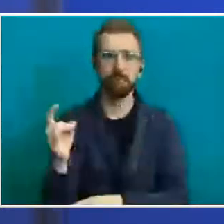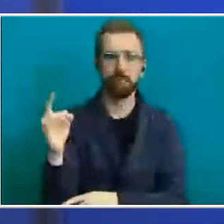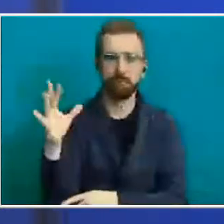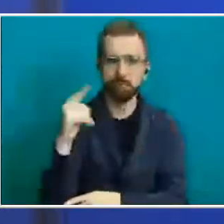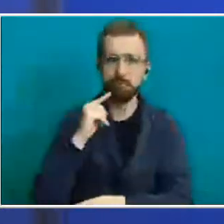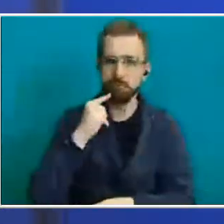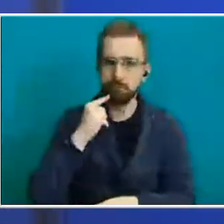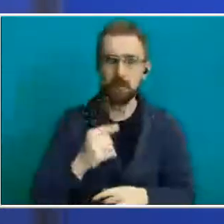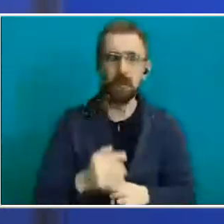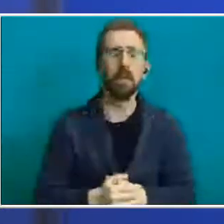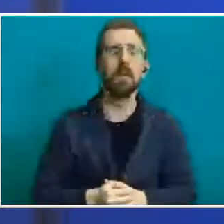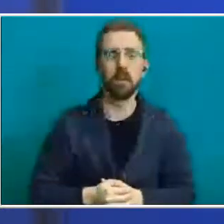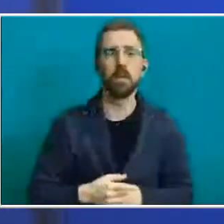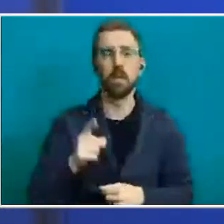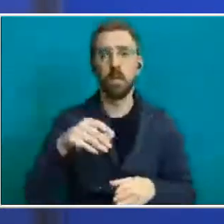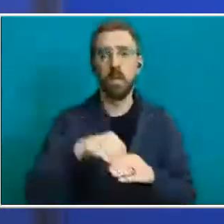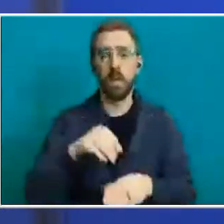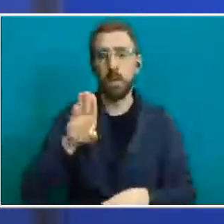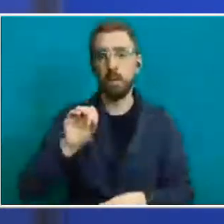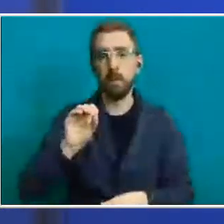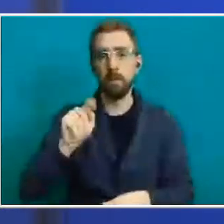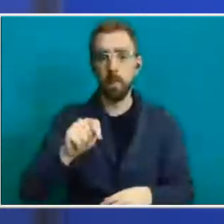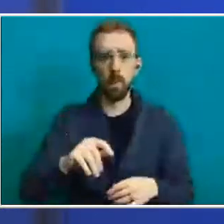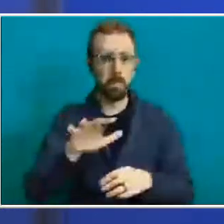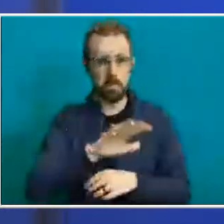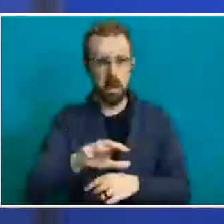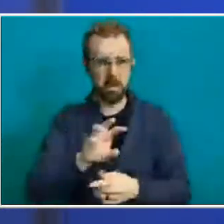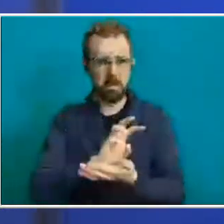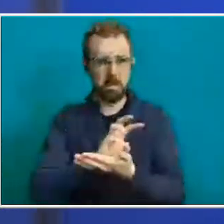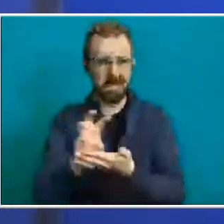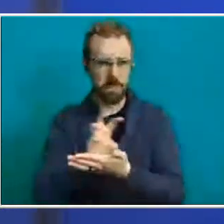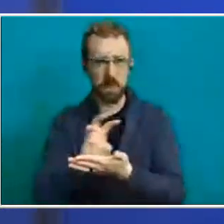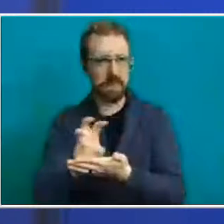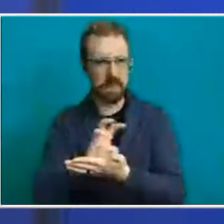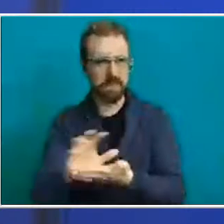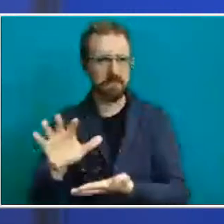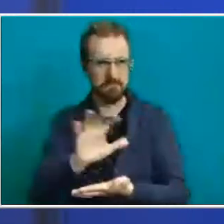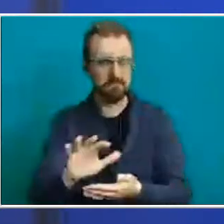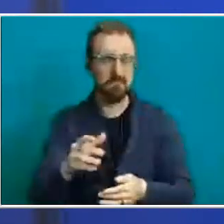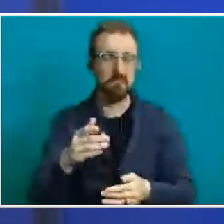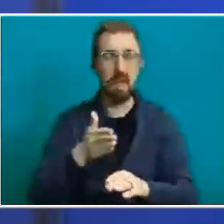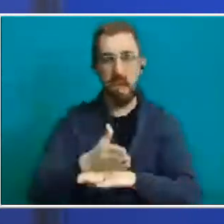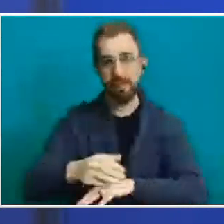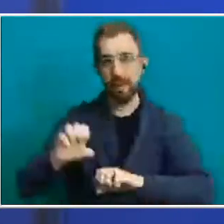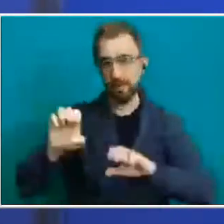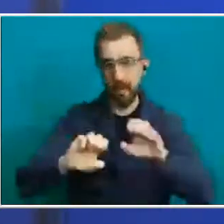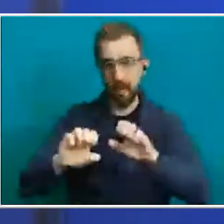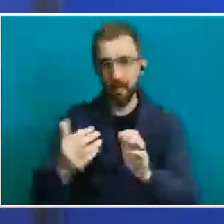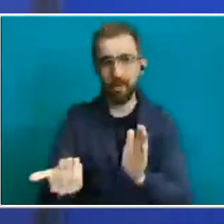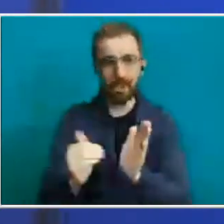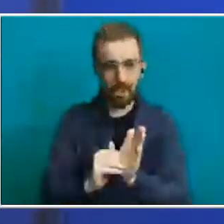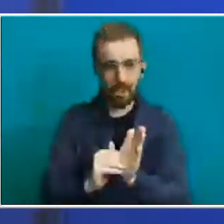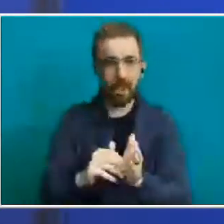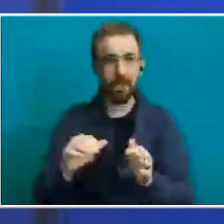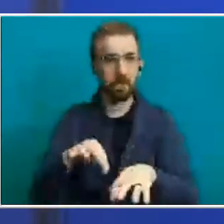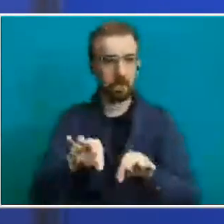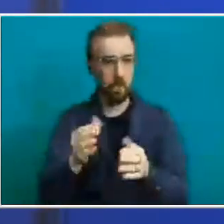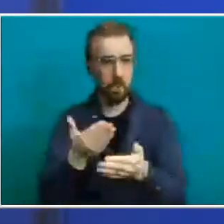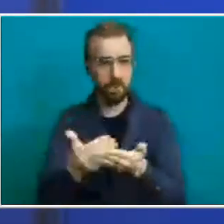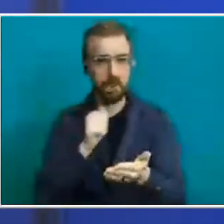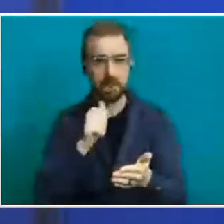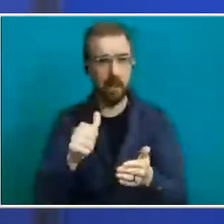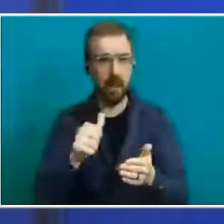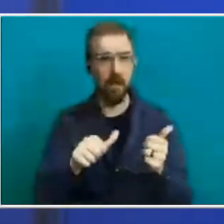was in the boot for approximately 6-ish weeks, and then based on reevaluation, and as long as things are not regressing, her pain's not getting any